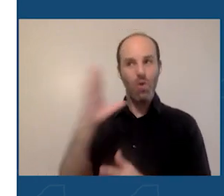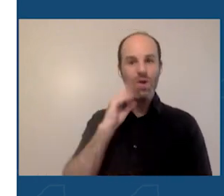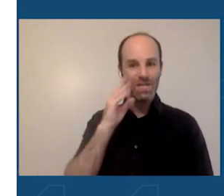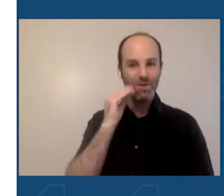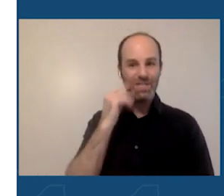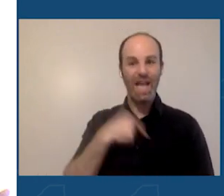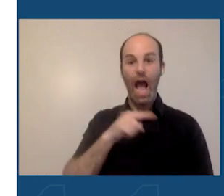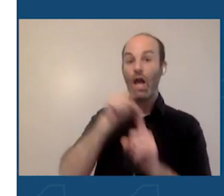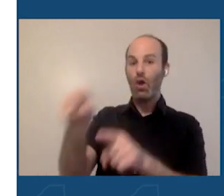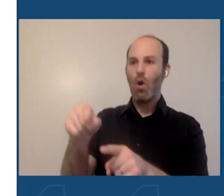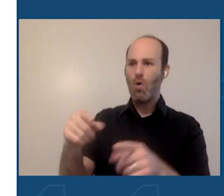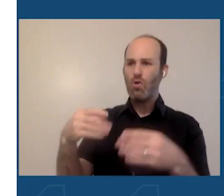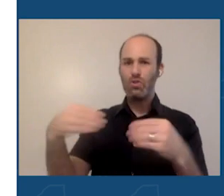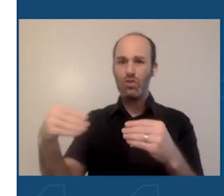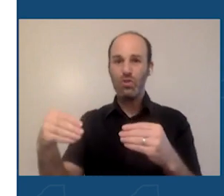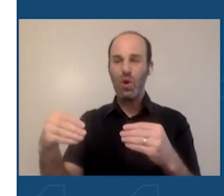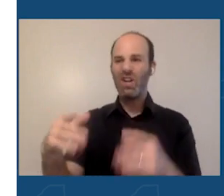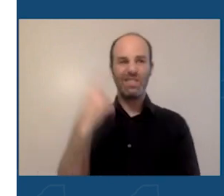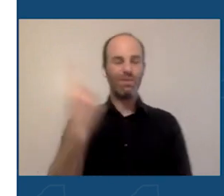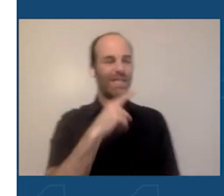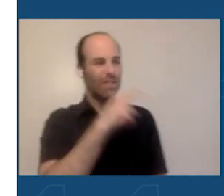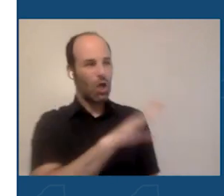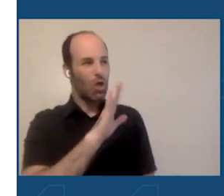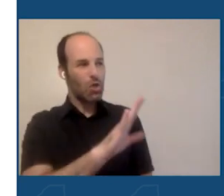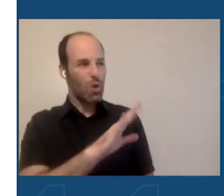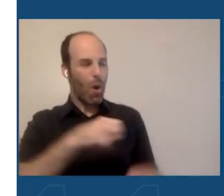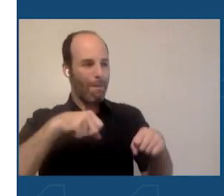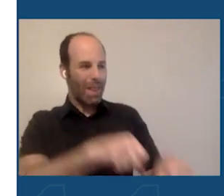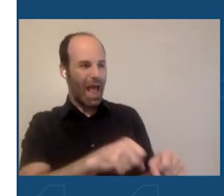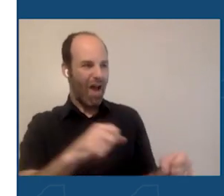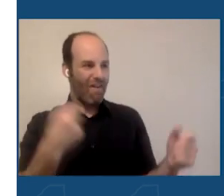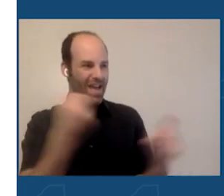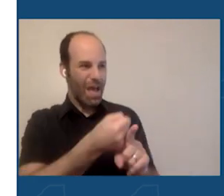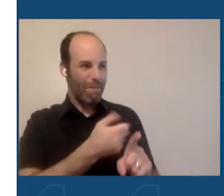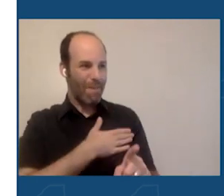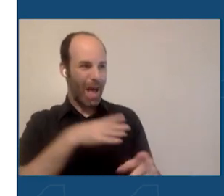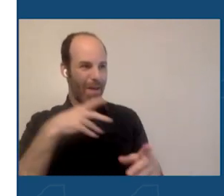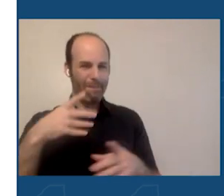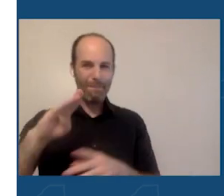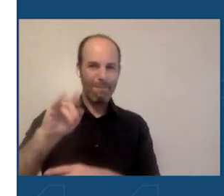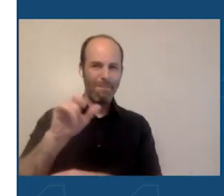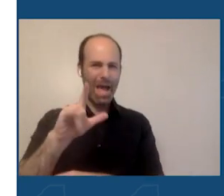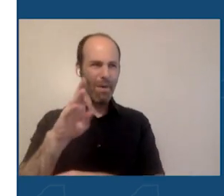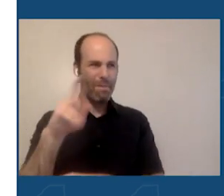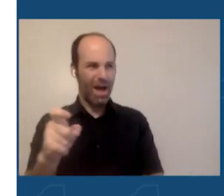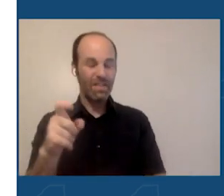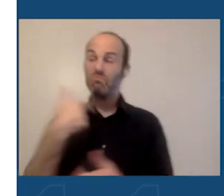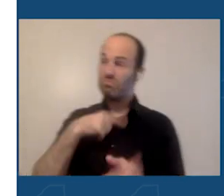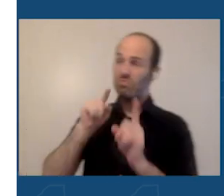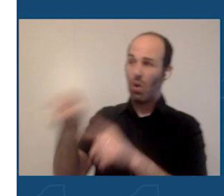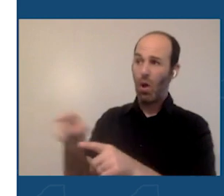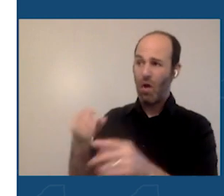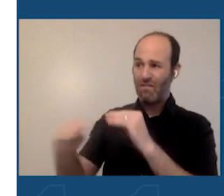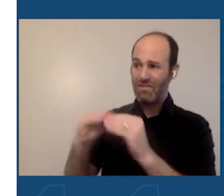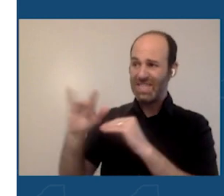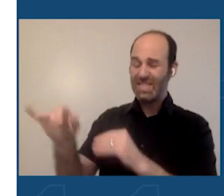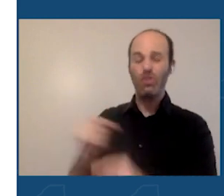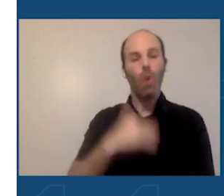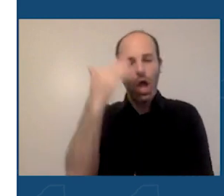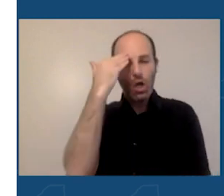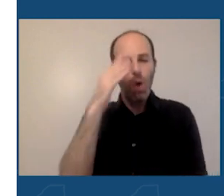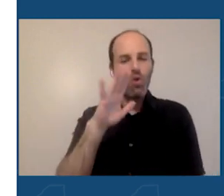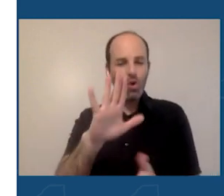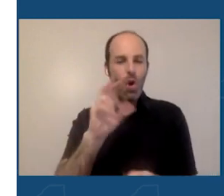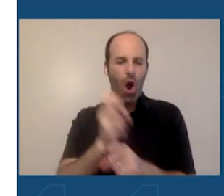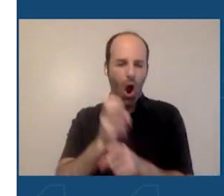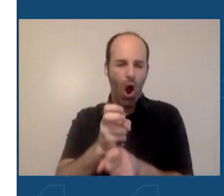snowplow hit my mailbox. I was like, well, let me come over and fix it. You know, that's what we do, right? So I know how hard you work as a supervisor. And also, one of my